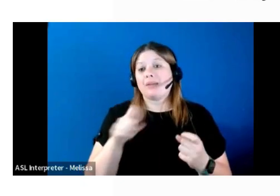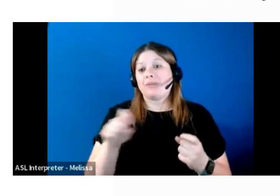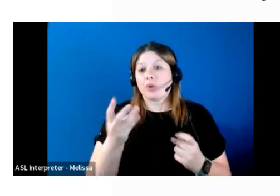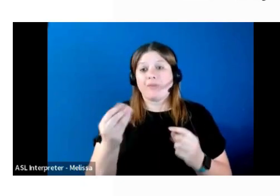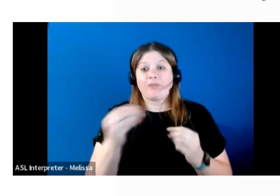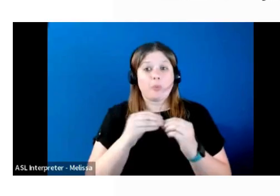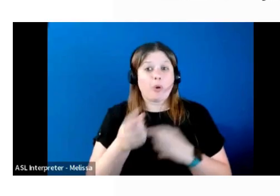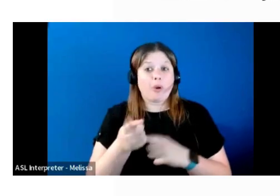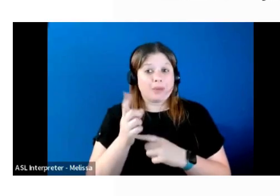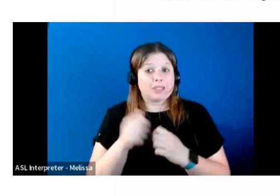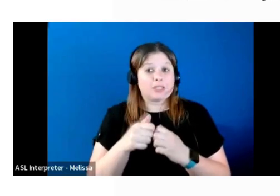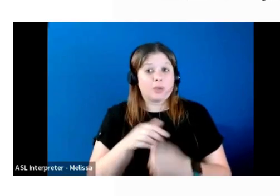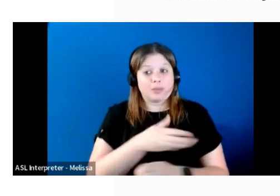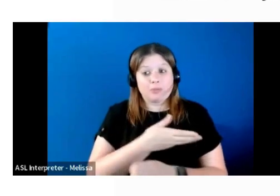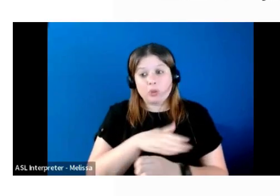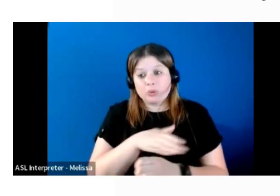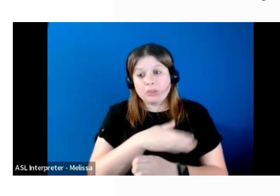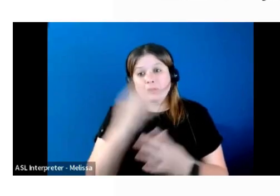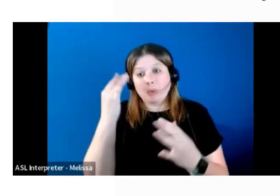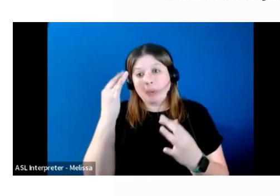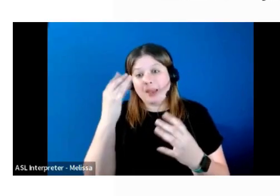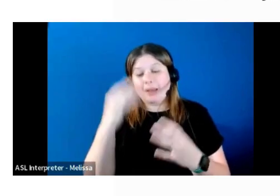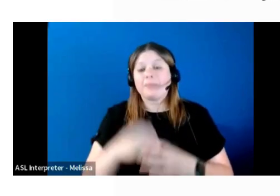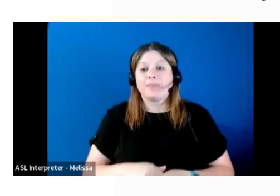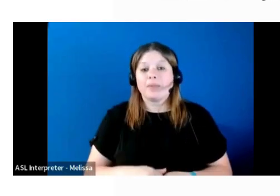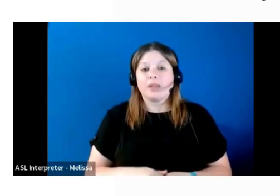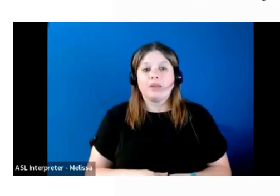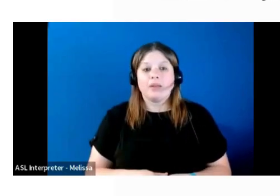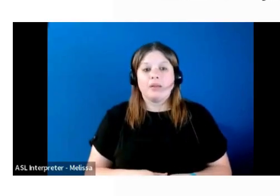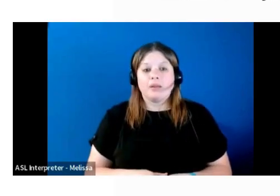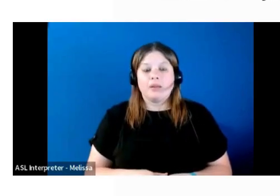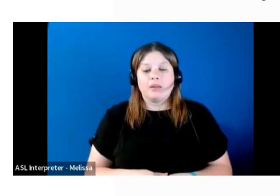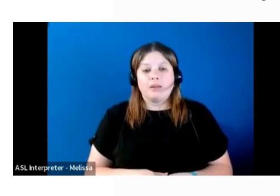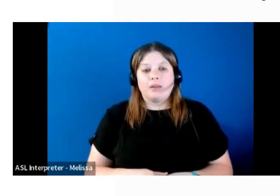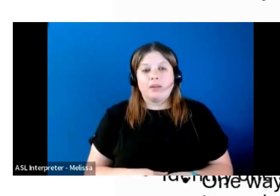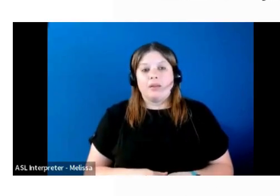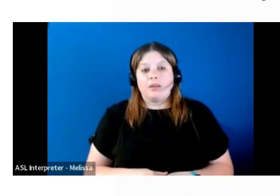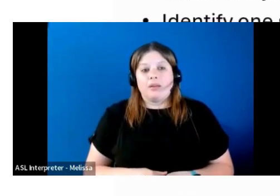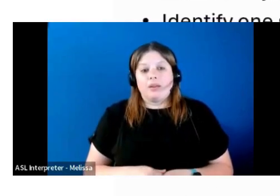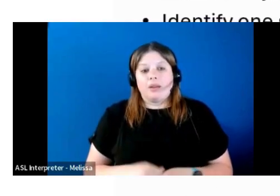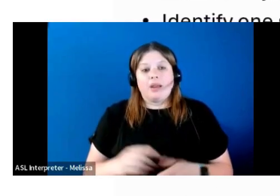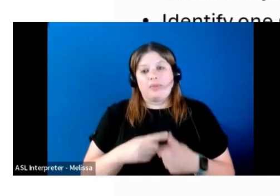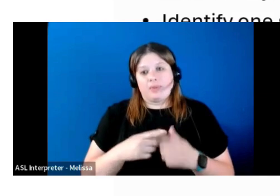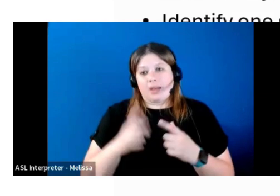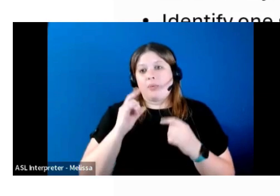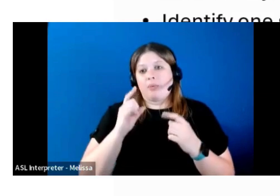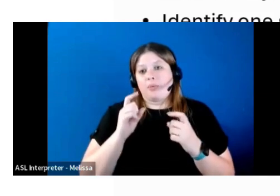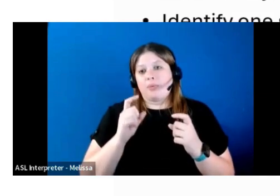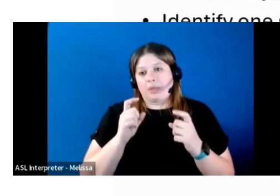think about this after I give you this next final step.